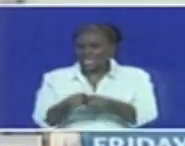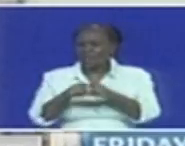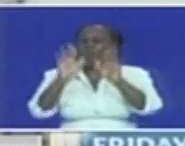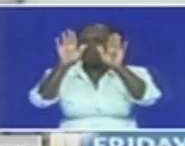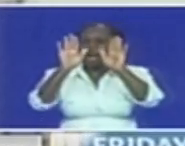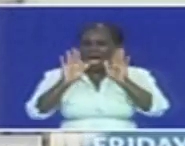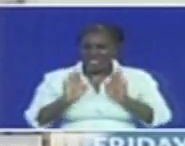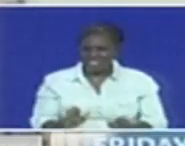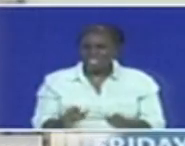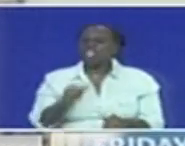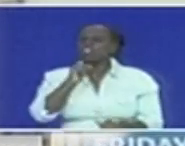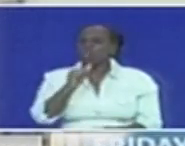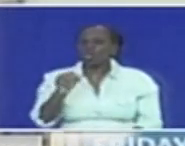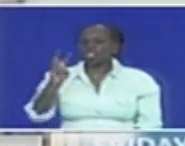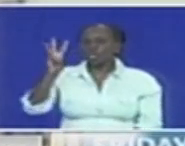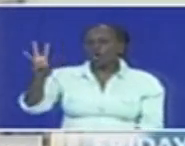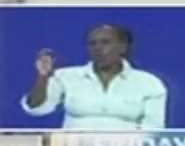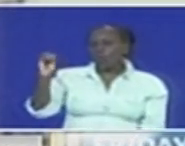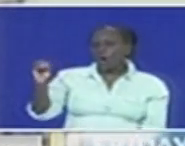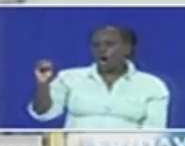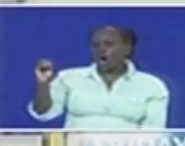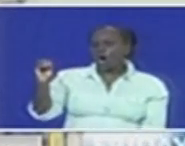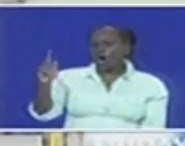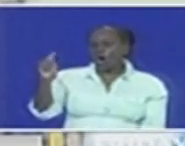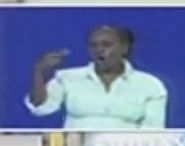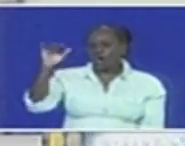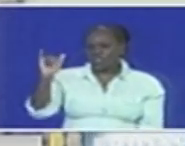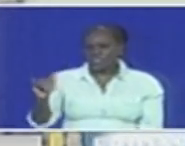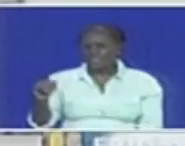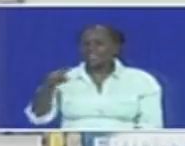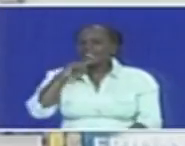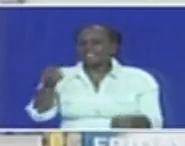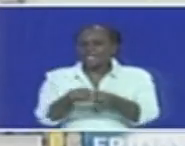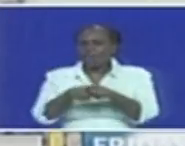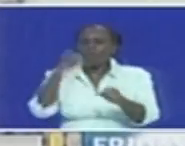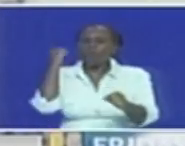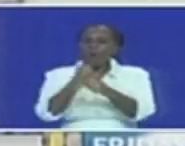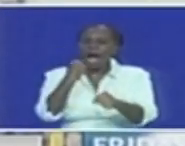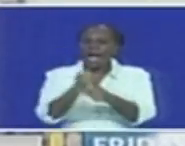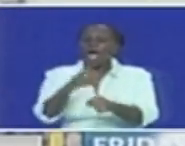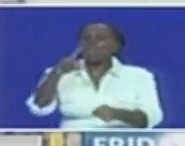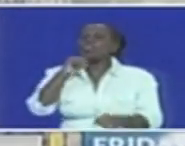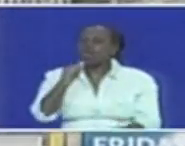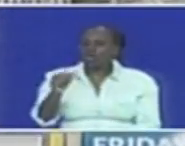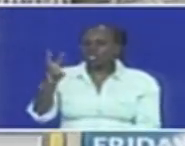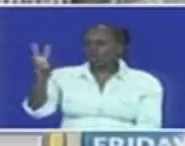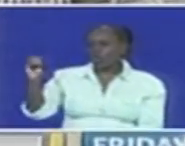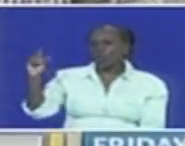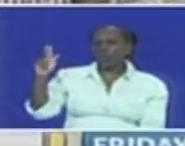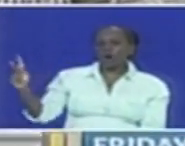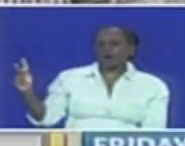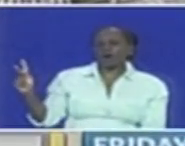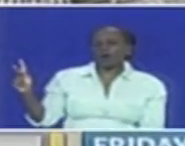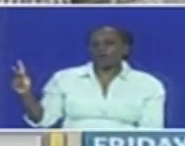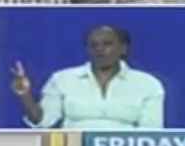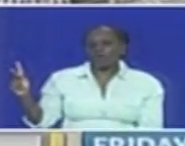worthy, not worthy. Mm-hmm. We also say work, mm-hmm. not walk, mm-hmm. and was,